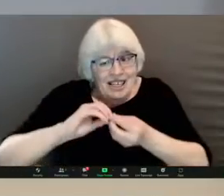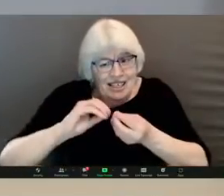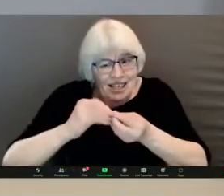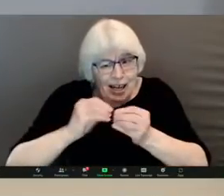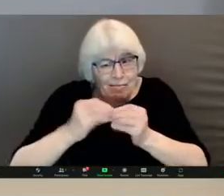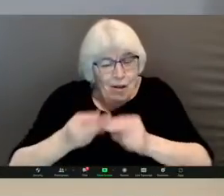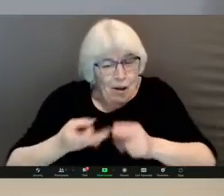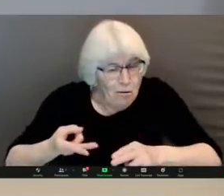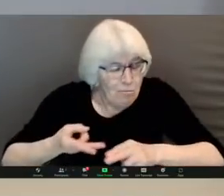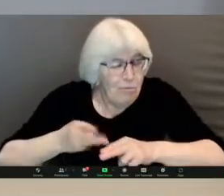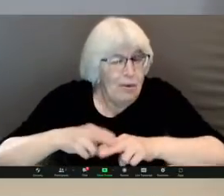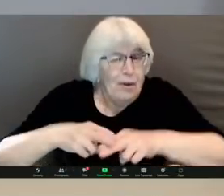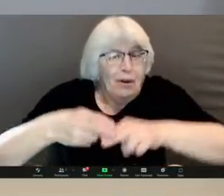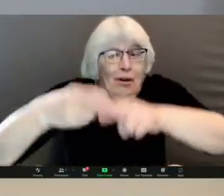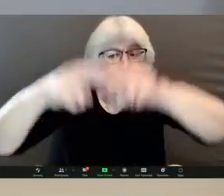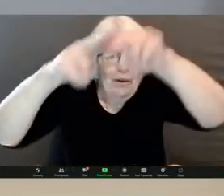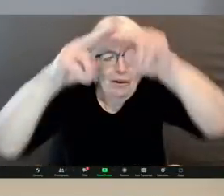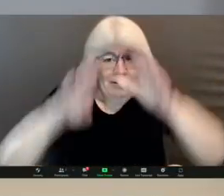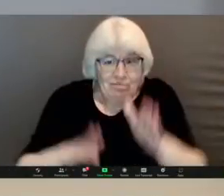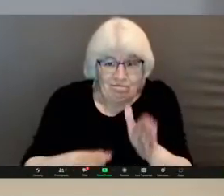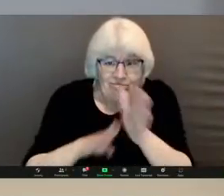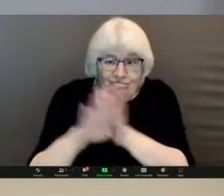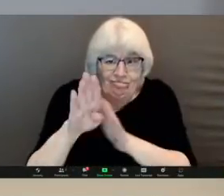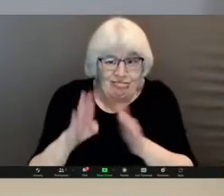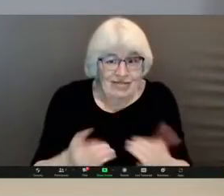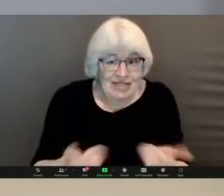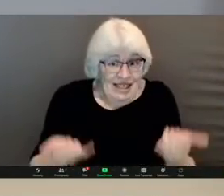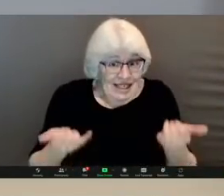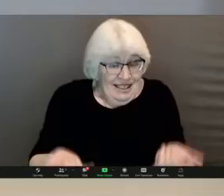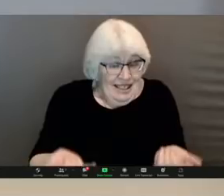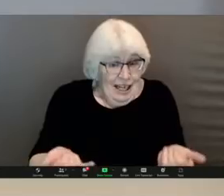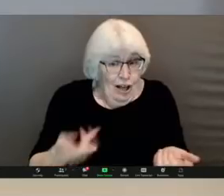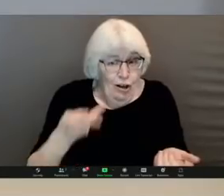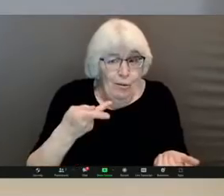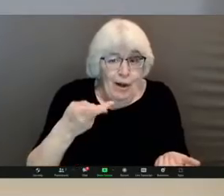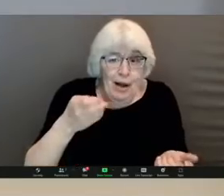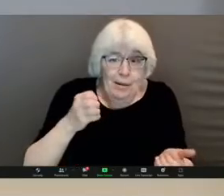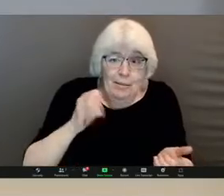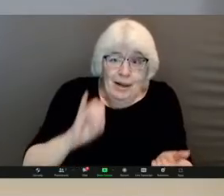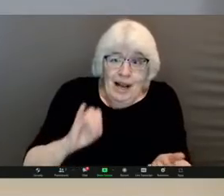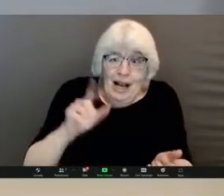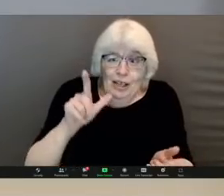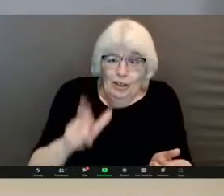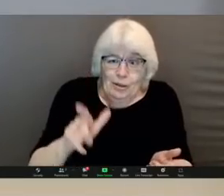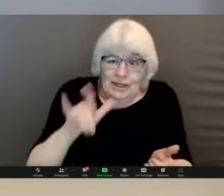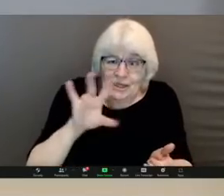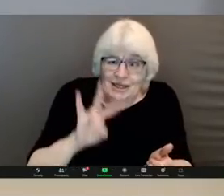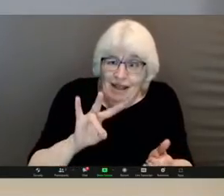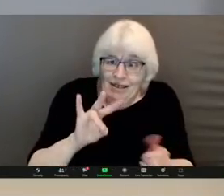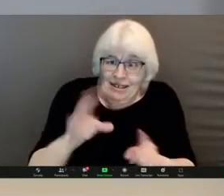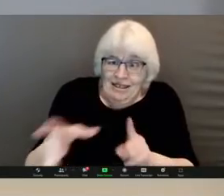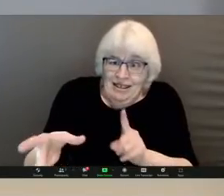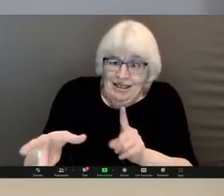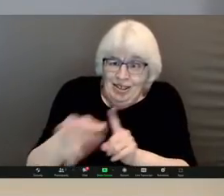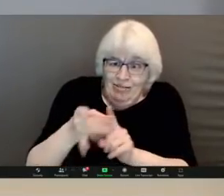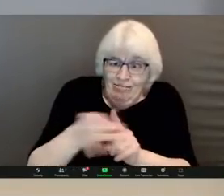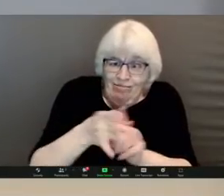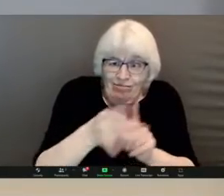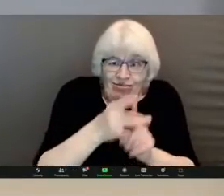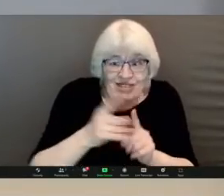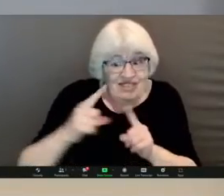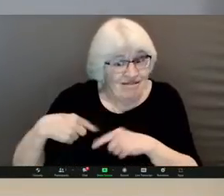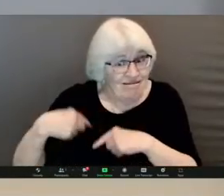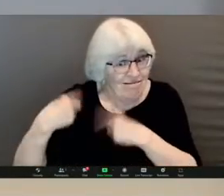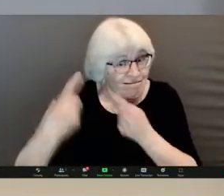since August the 1st, and we had no cases in July. We know that having 80% of the eligible population